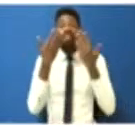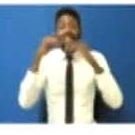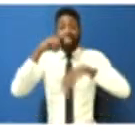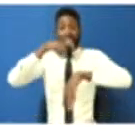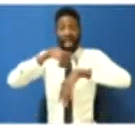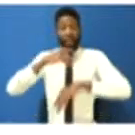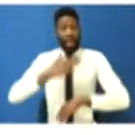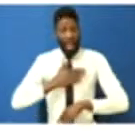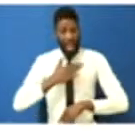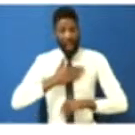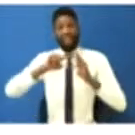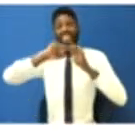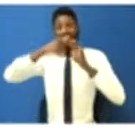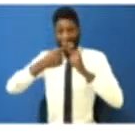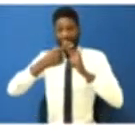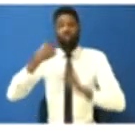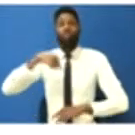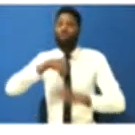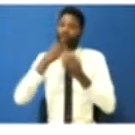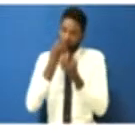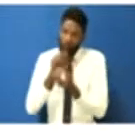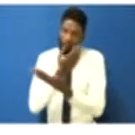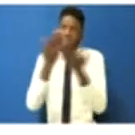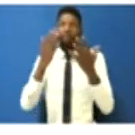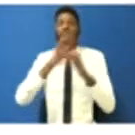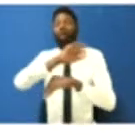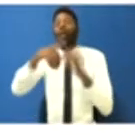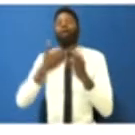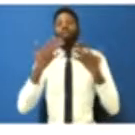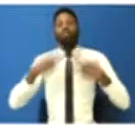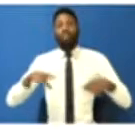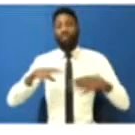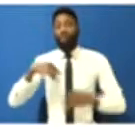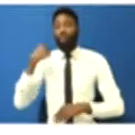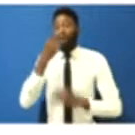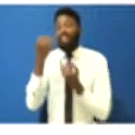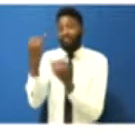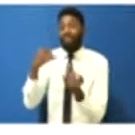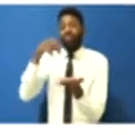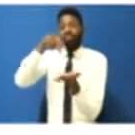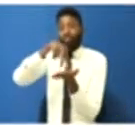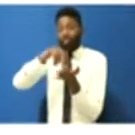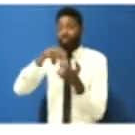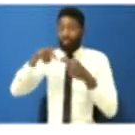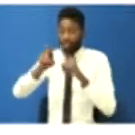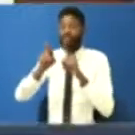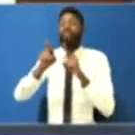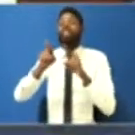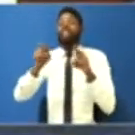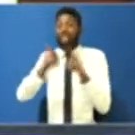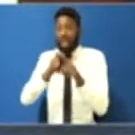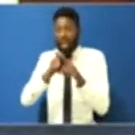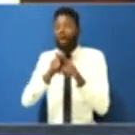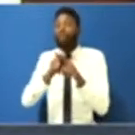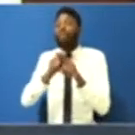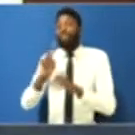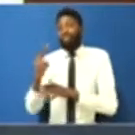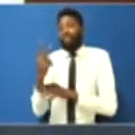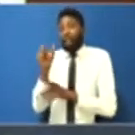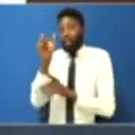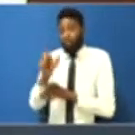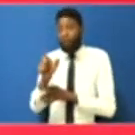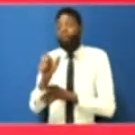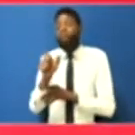time was clear to all the candidates invited thank you for honoring this invitation and that slot remains open